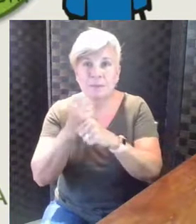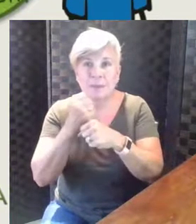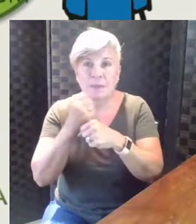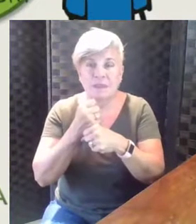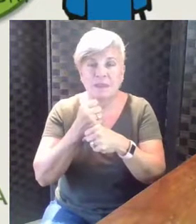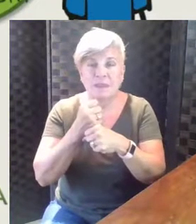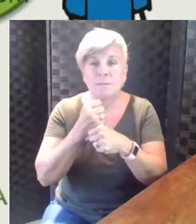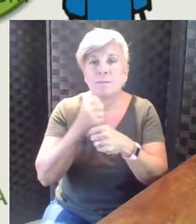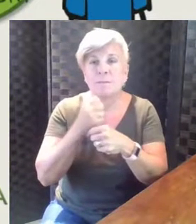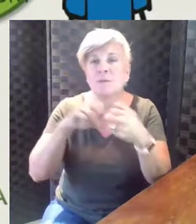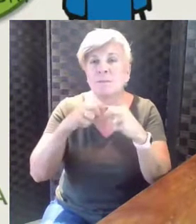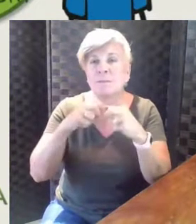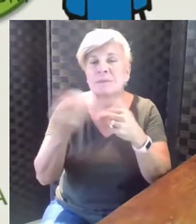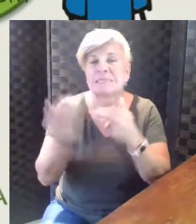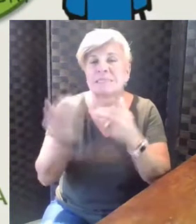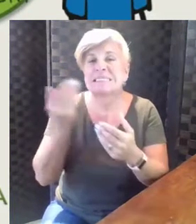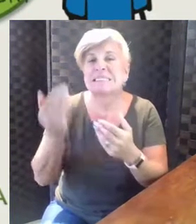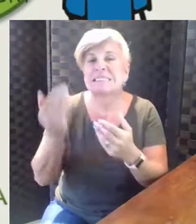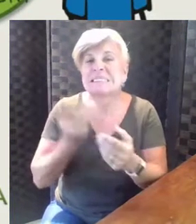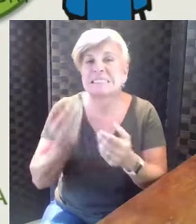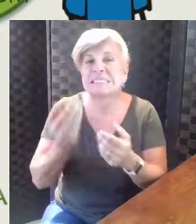the problem easier.